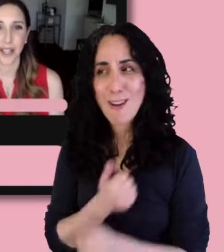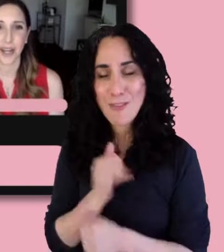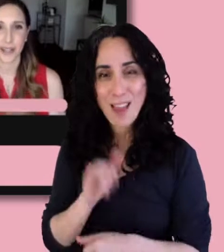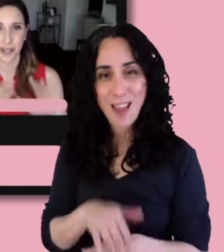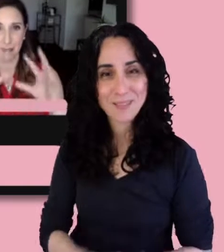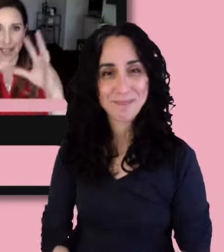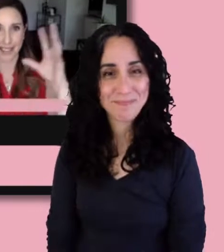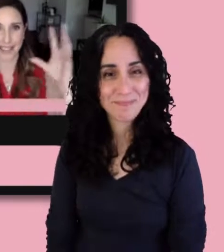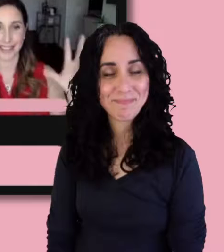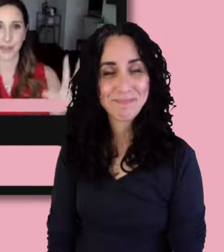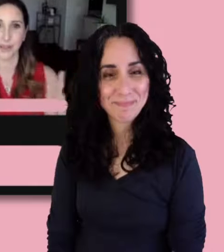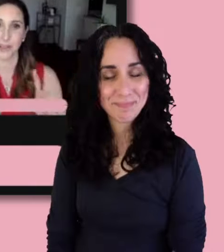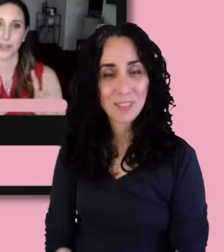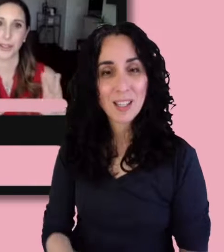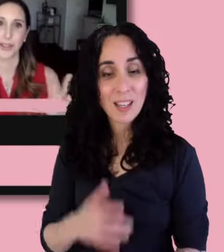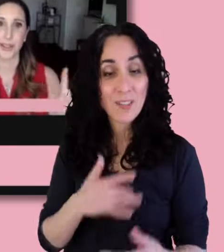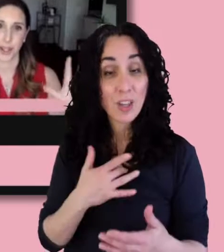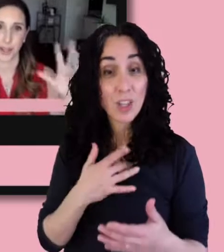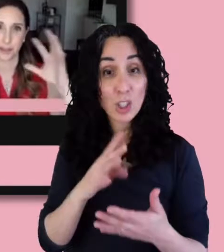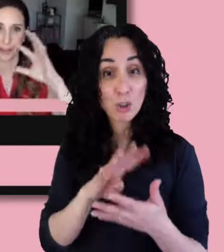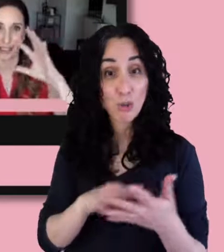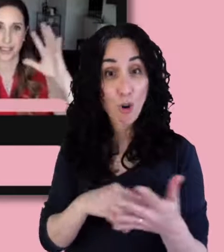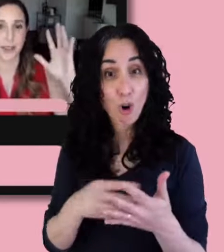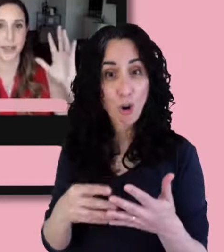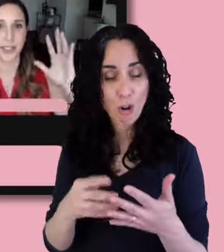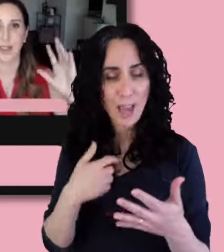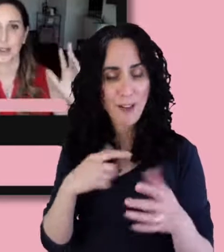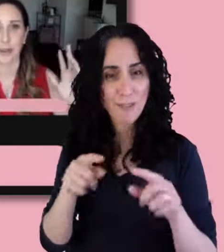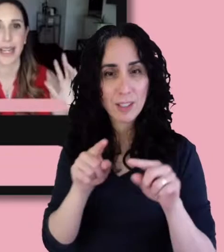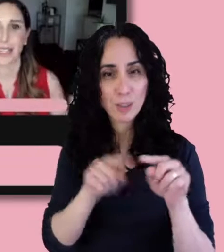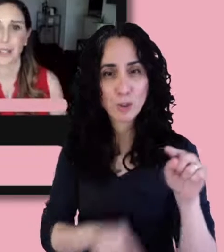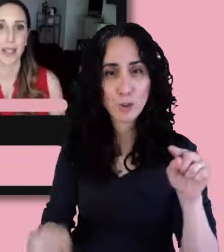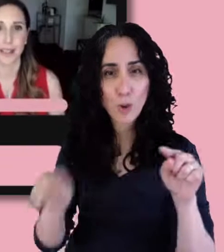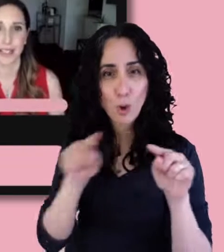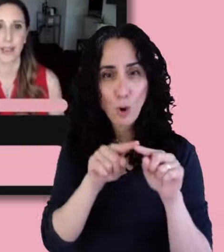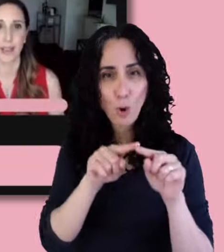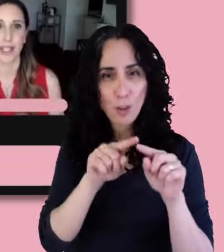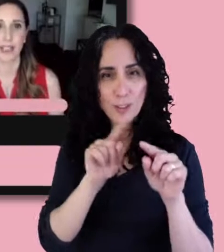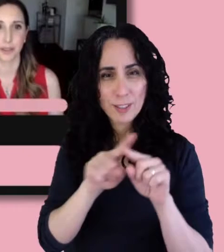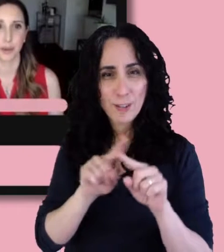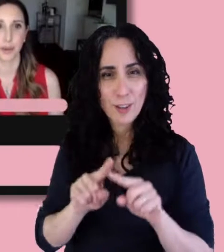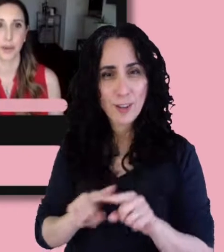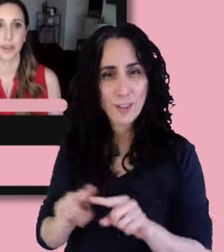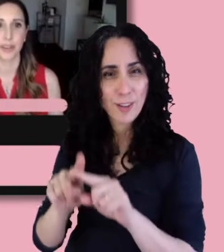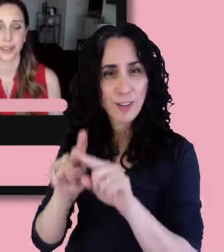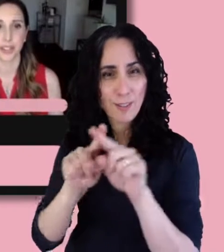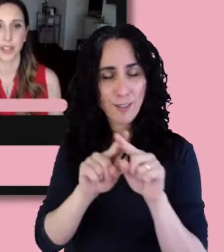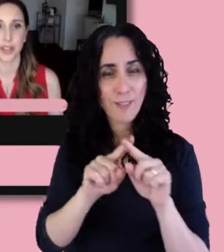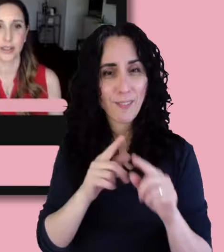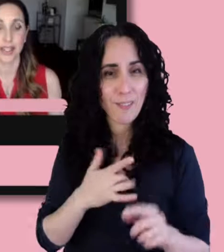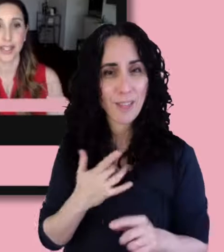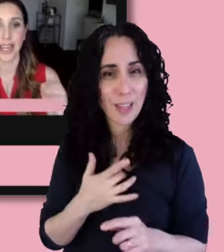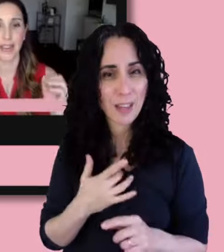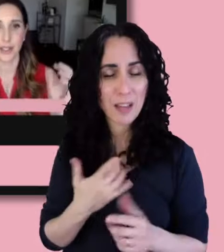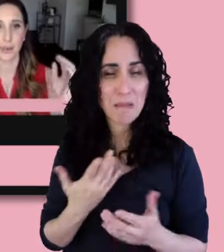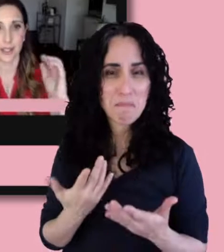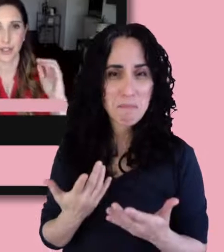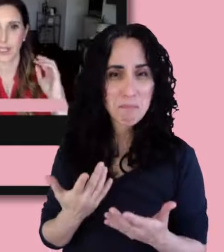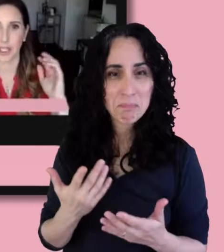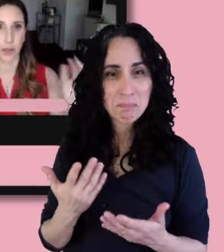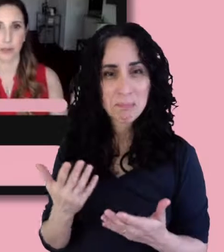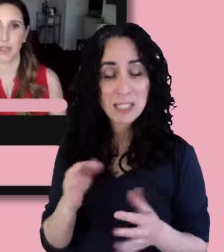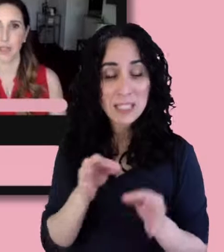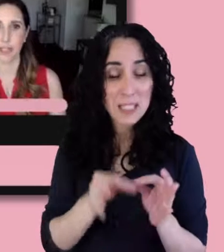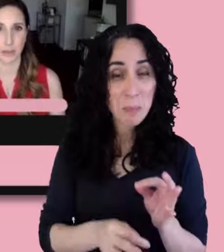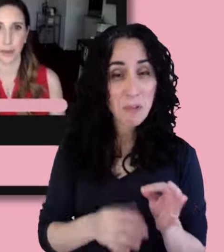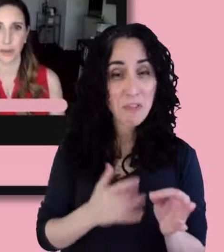Feeling charts are basically sort of a circular chart of feelings. You can find them anywhere on the internet if you Google feeling charts, and they range